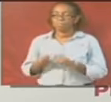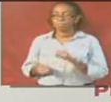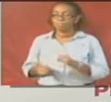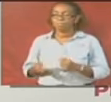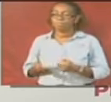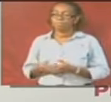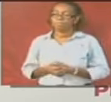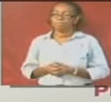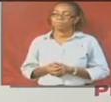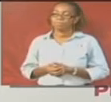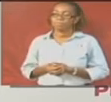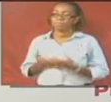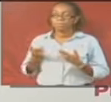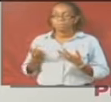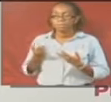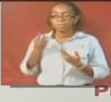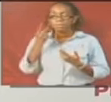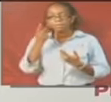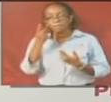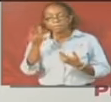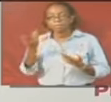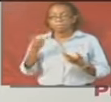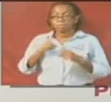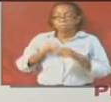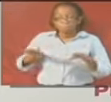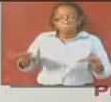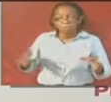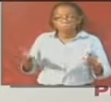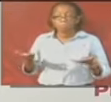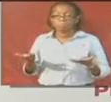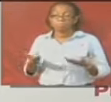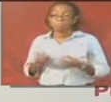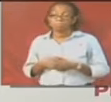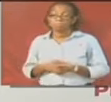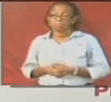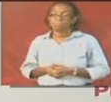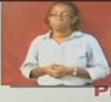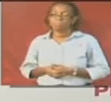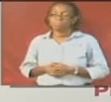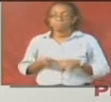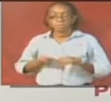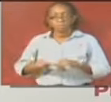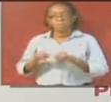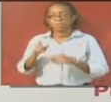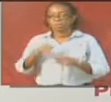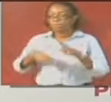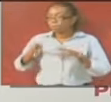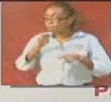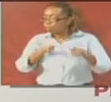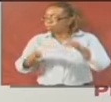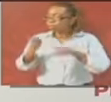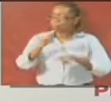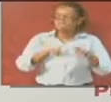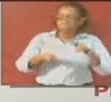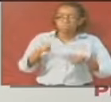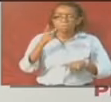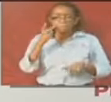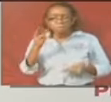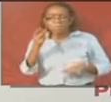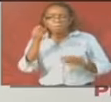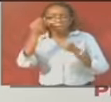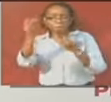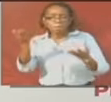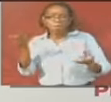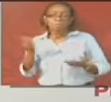is establish itself as one of the circulating strains. So we continue to monitor, and we will continue to keep the population updated as we